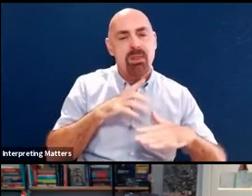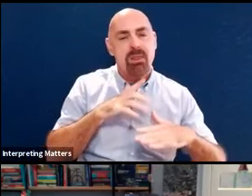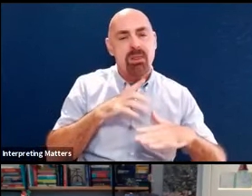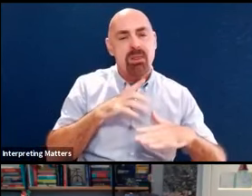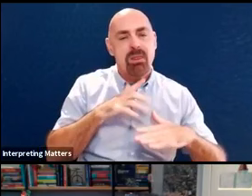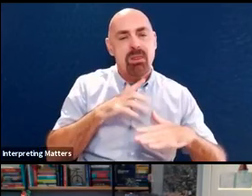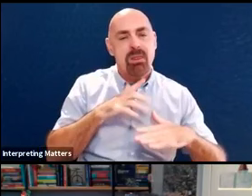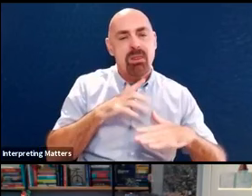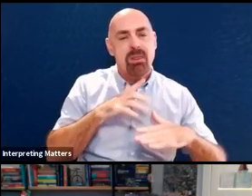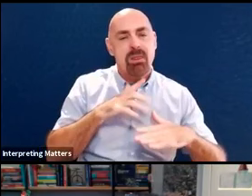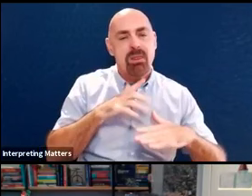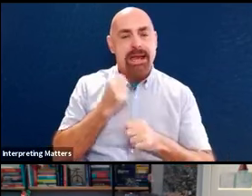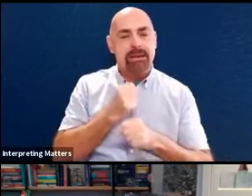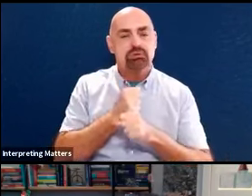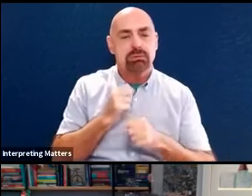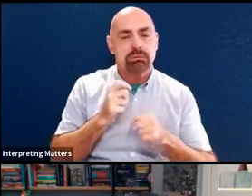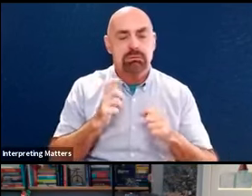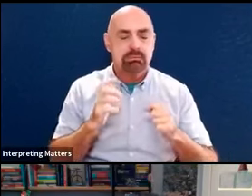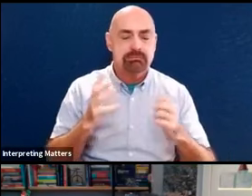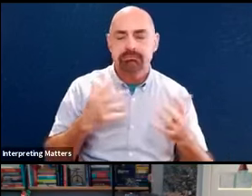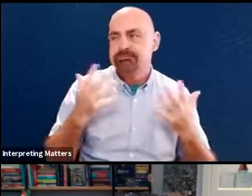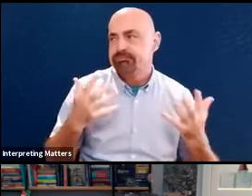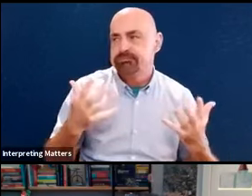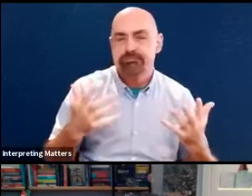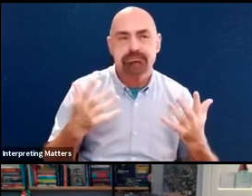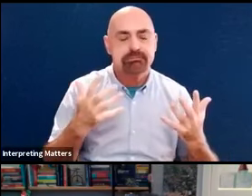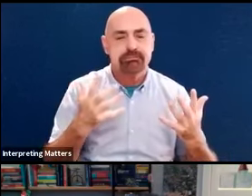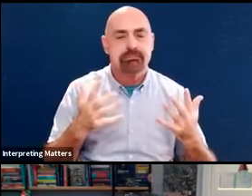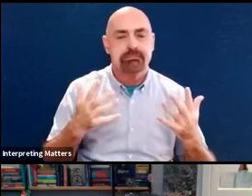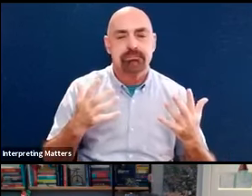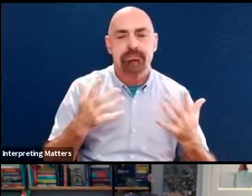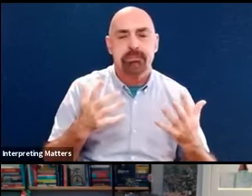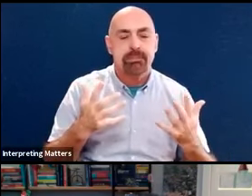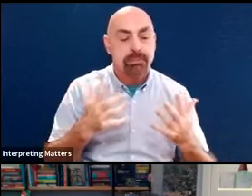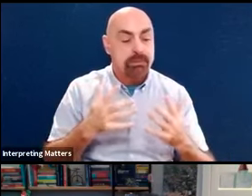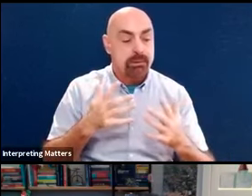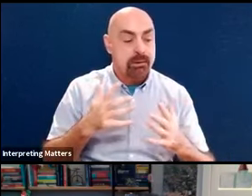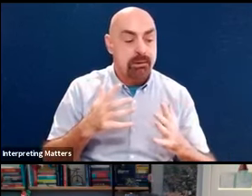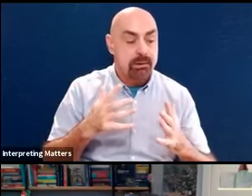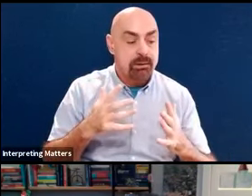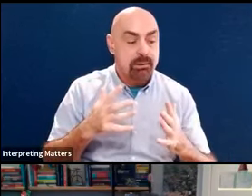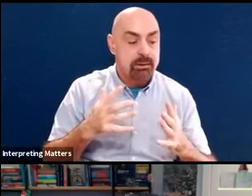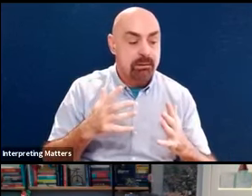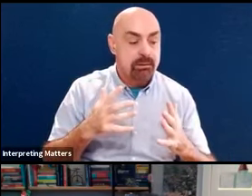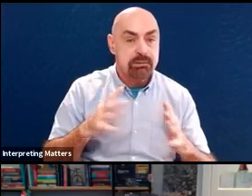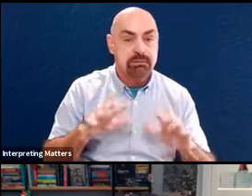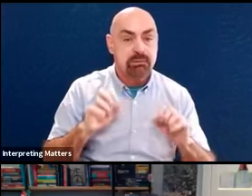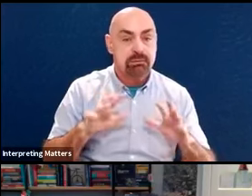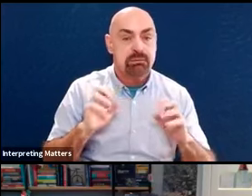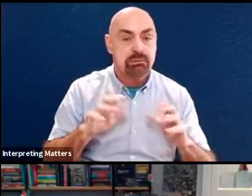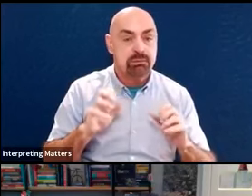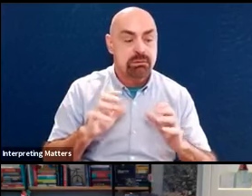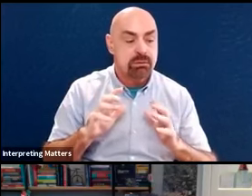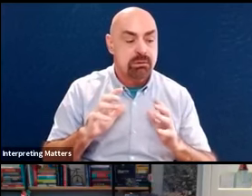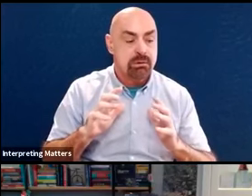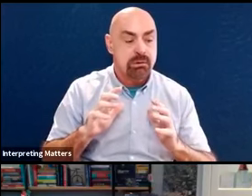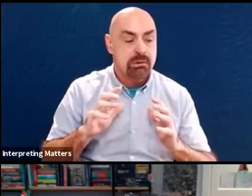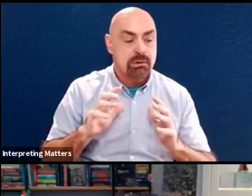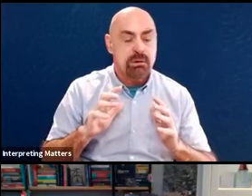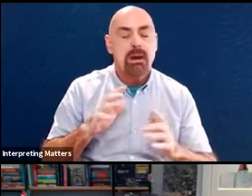as agents that make that address poverty, that address people who are struggling and make their lives